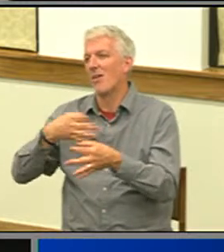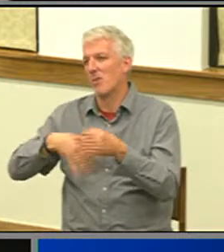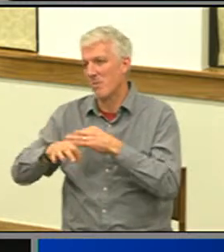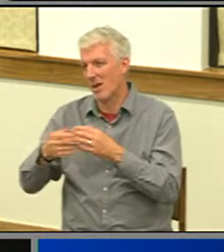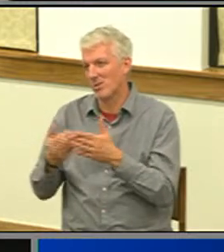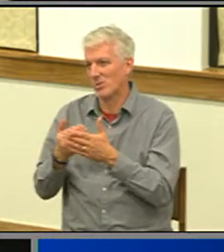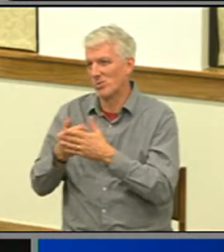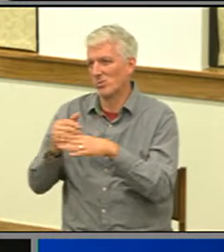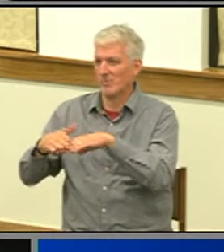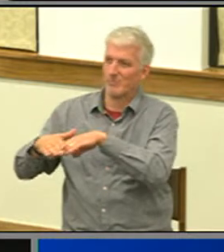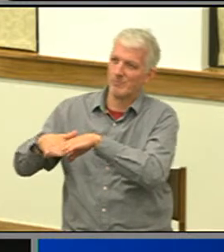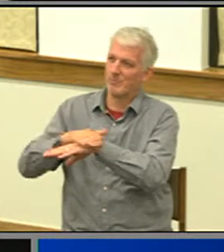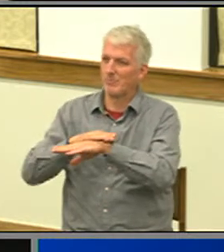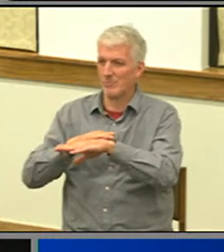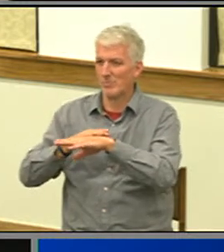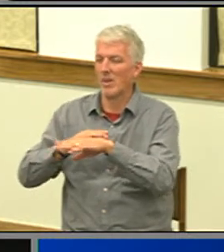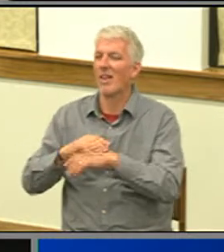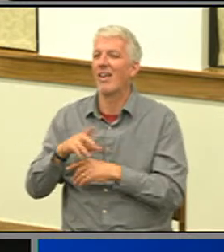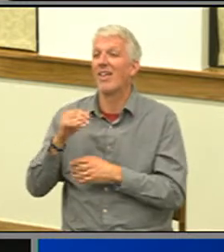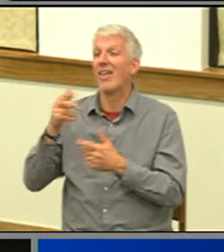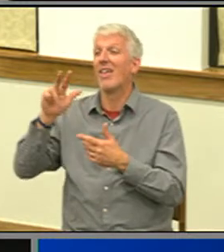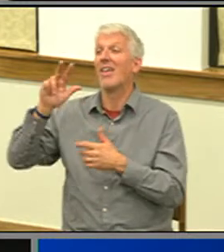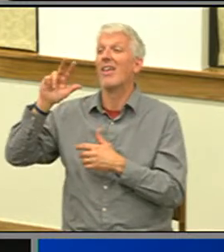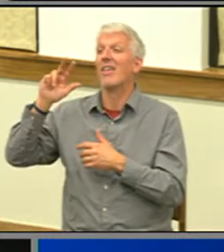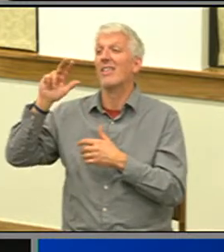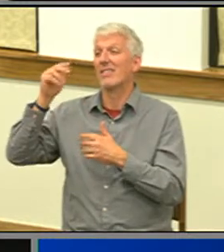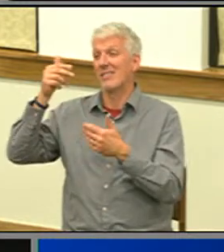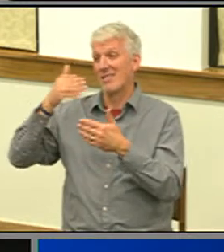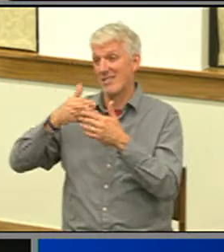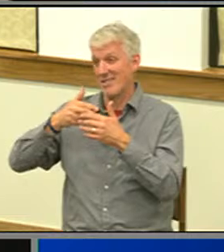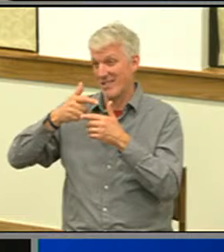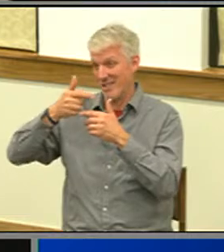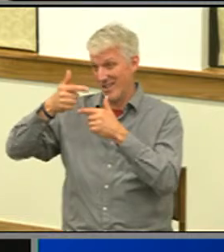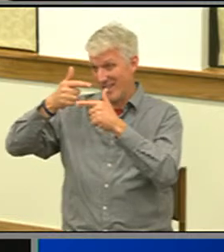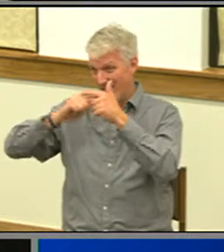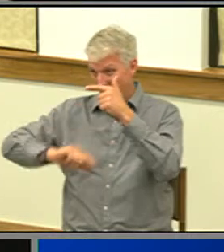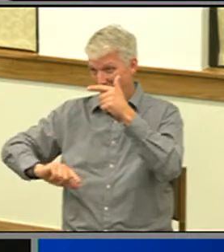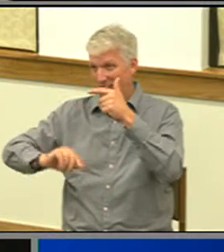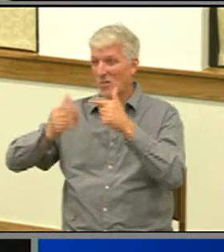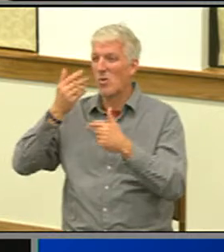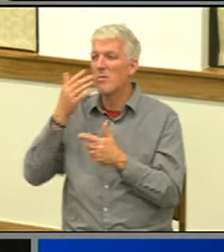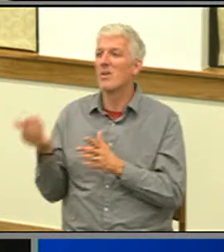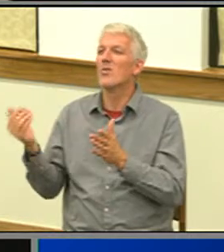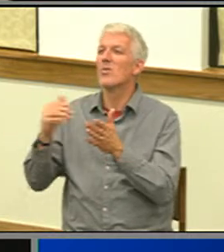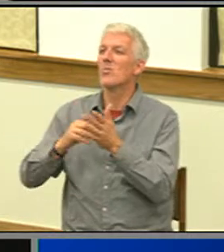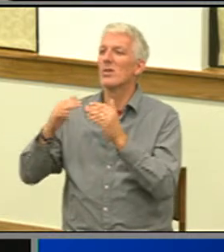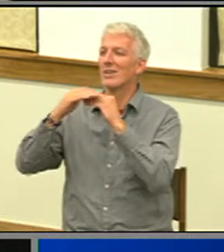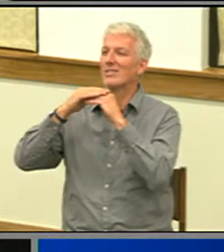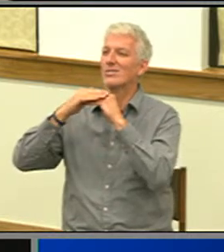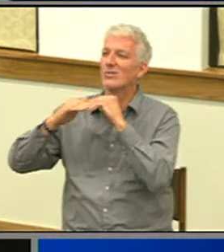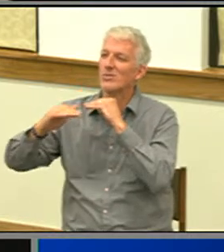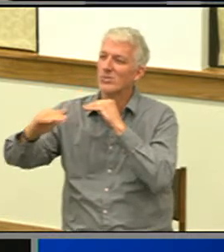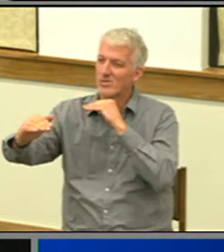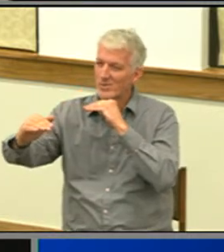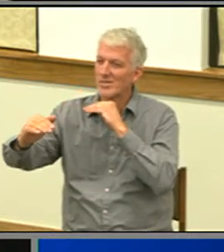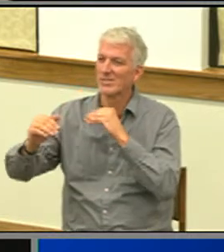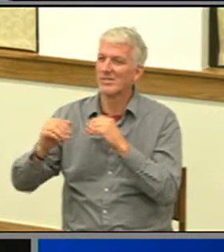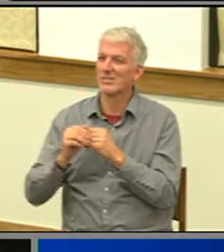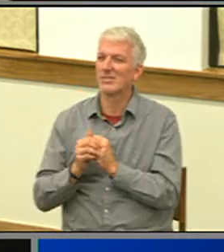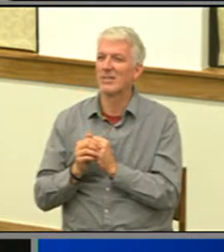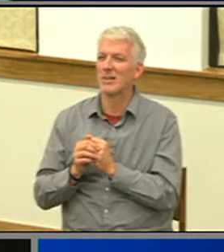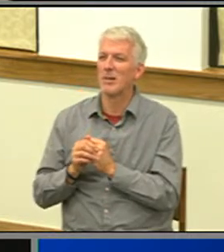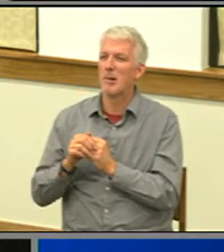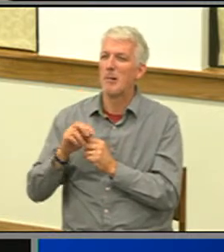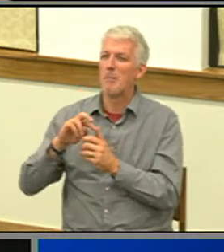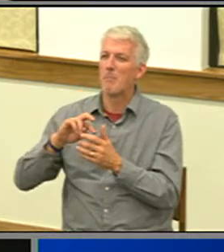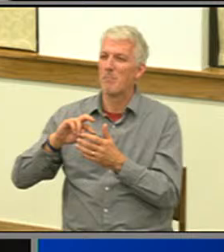back. Next phase will be resurfacing, and this is a method used to improve the right of the street and the